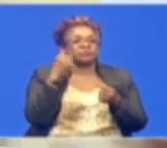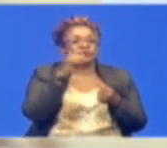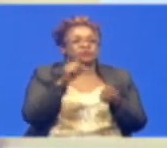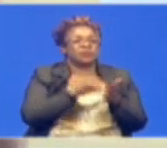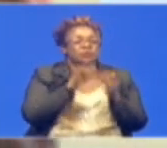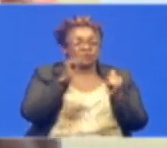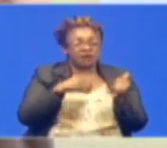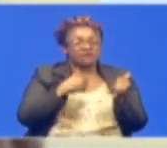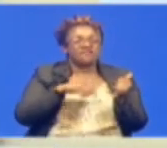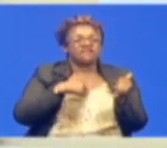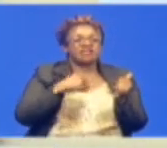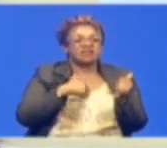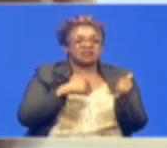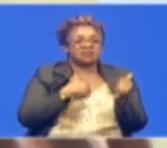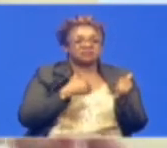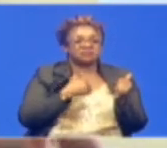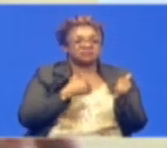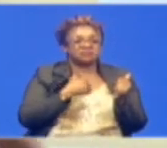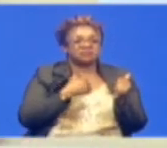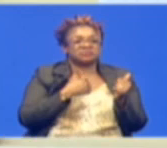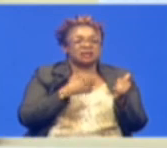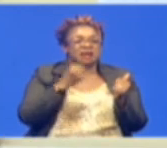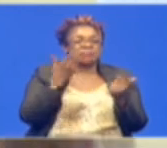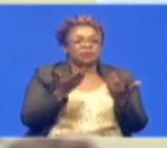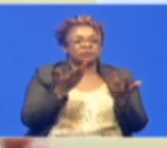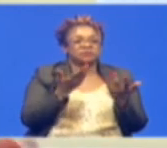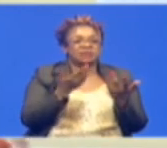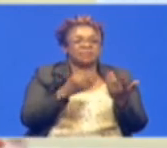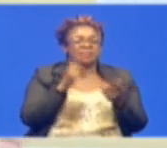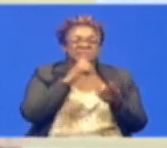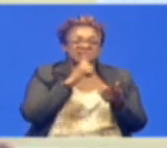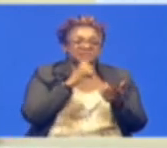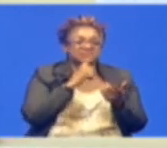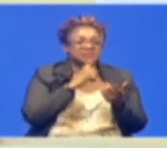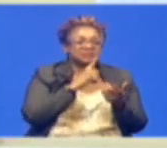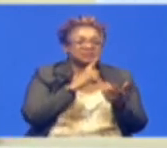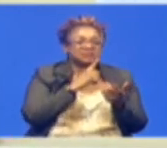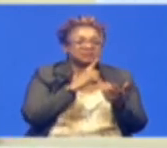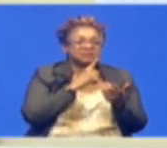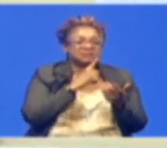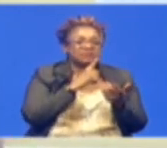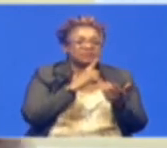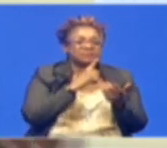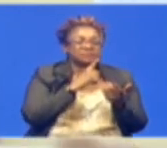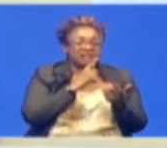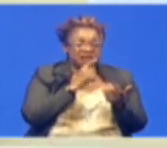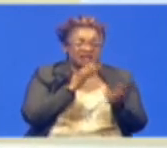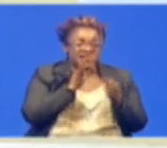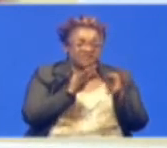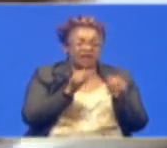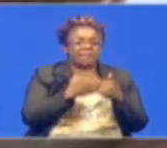have a feel, the viscosity, the bitterness, and the heaviness of the